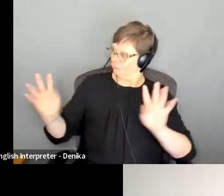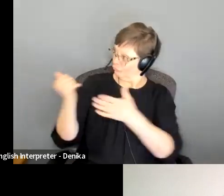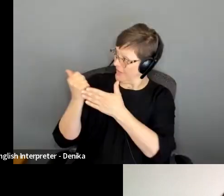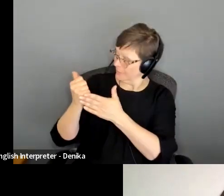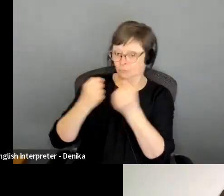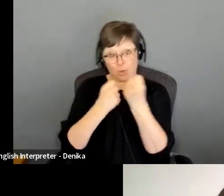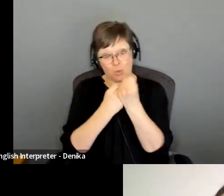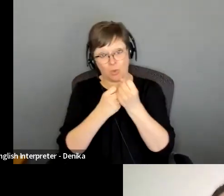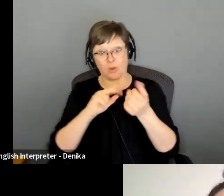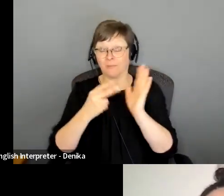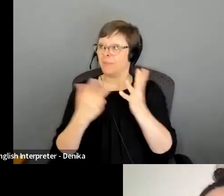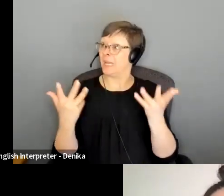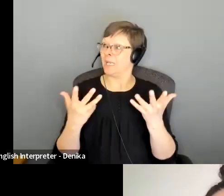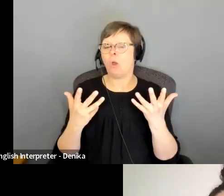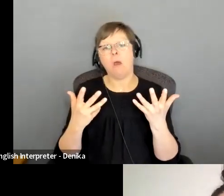That's great.